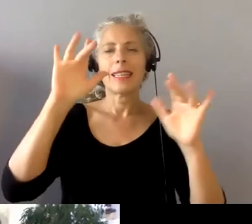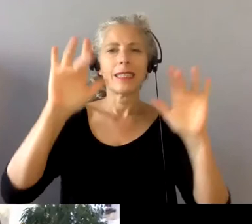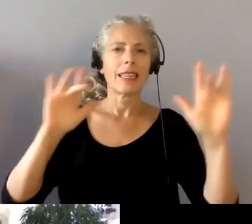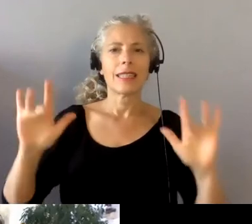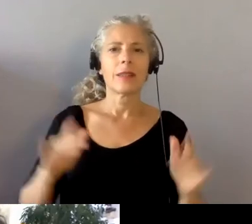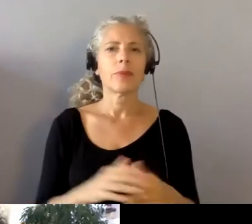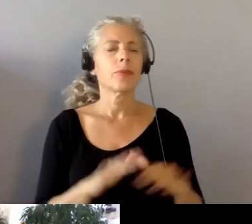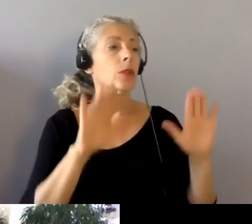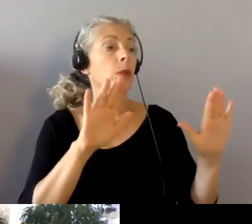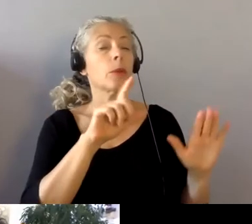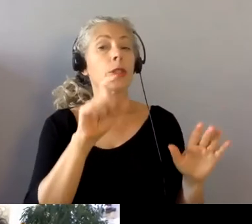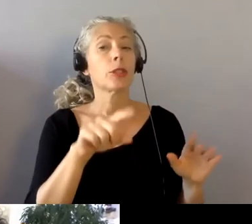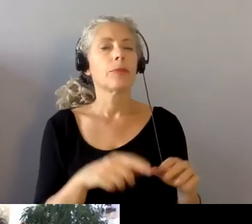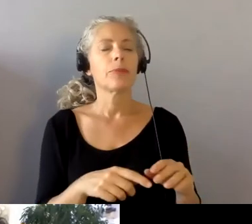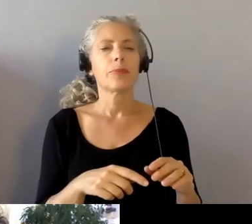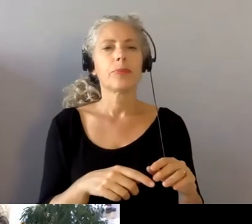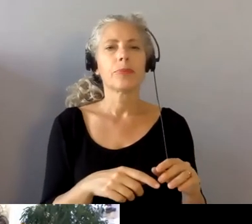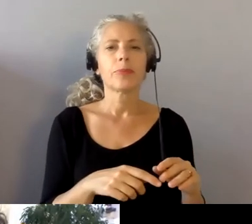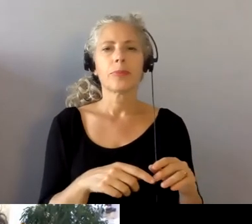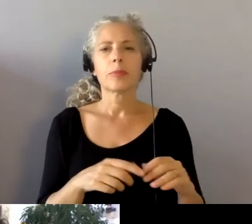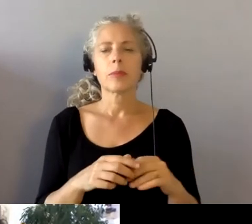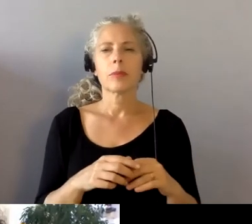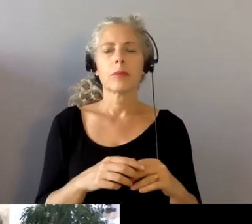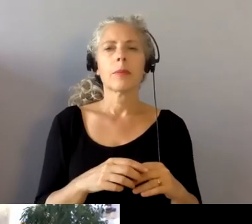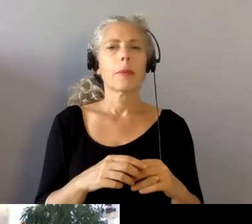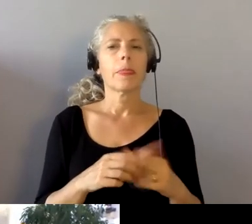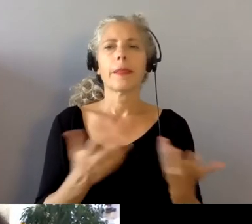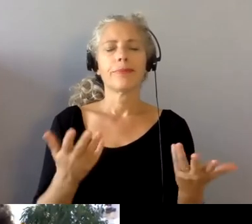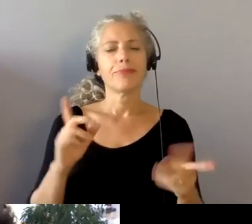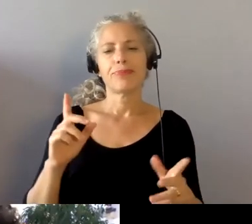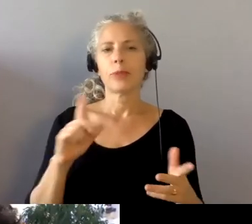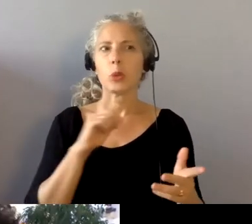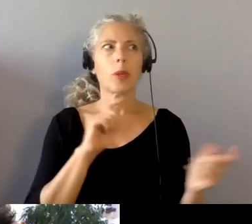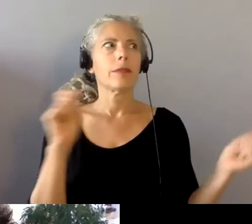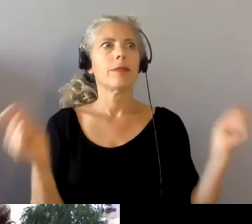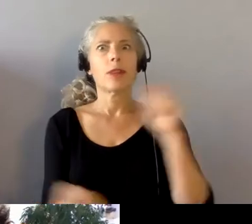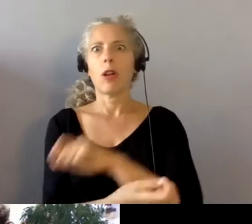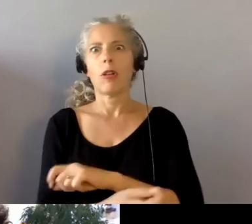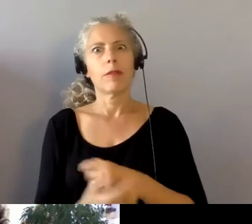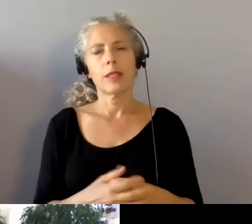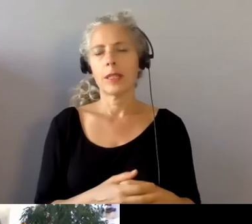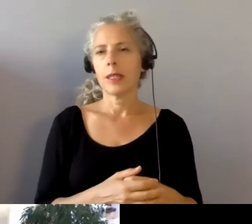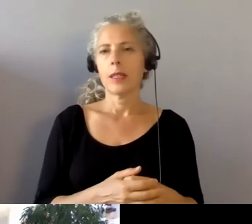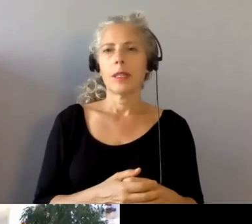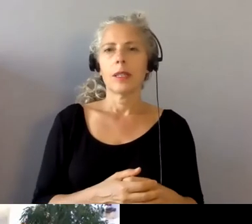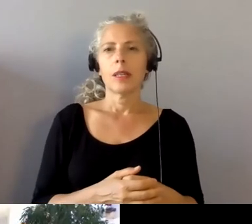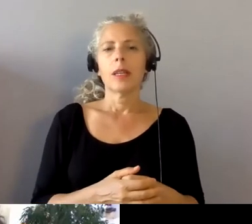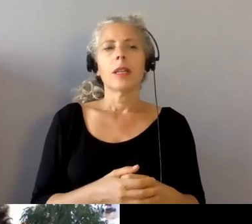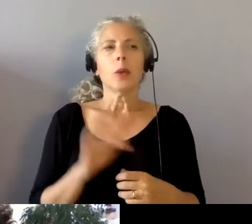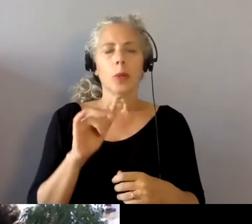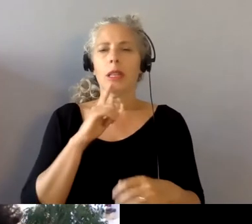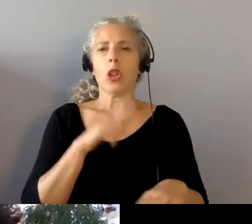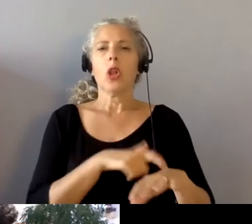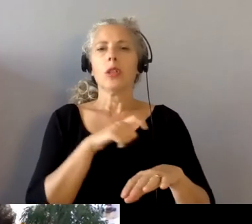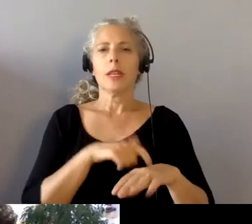It's a great question. And I think it has all evolved. It was a very long time additive process where it